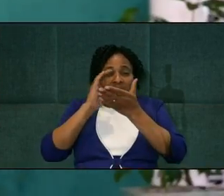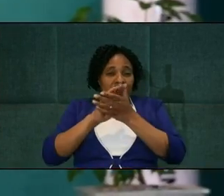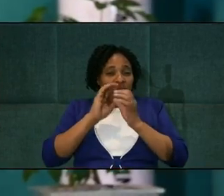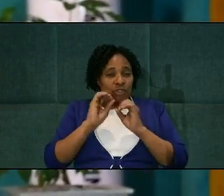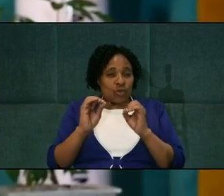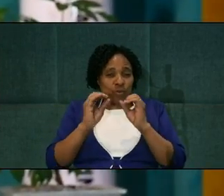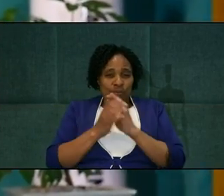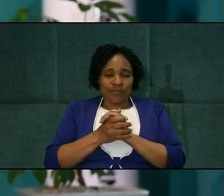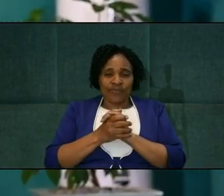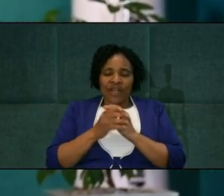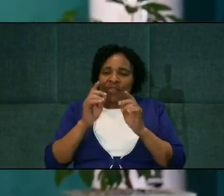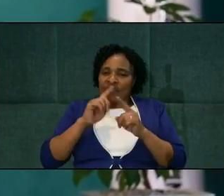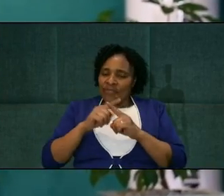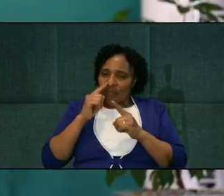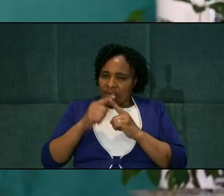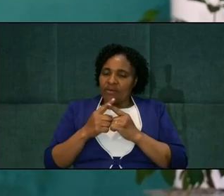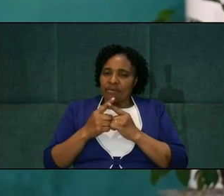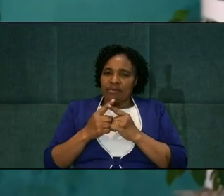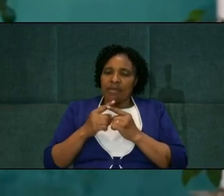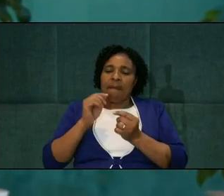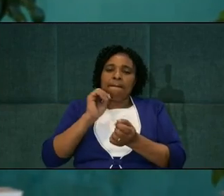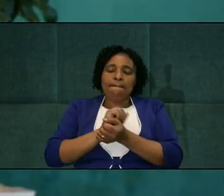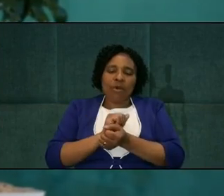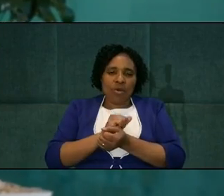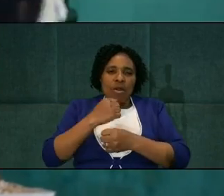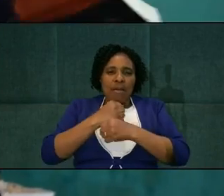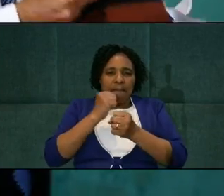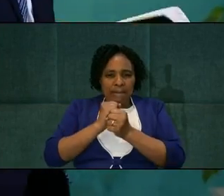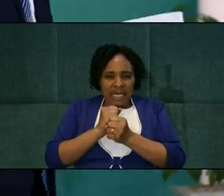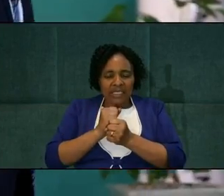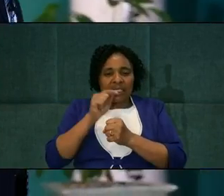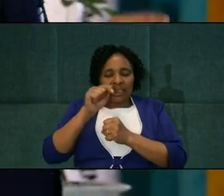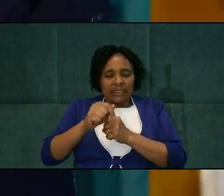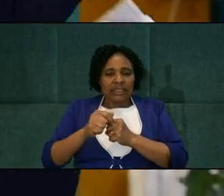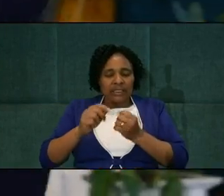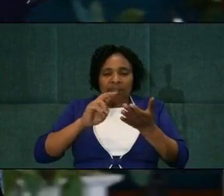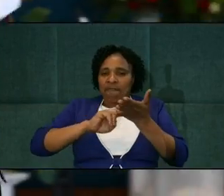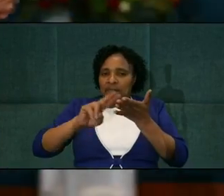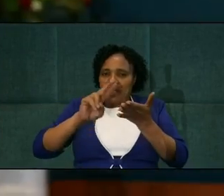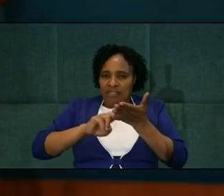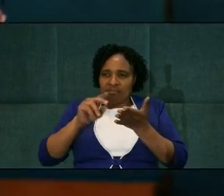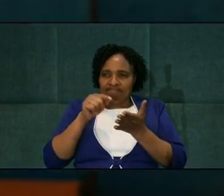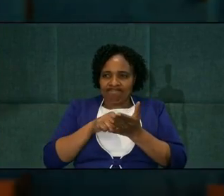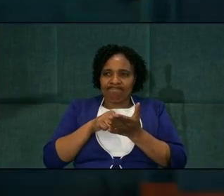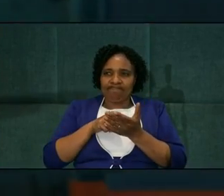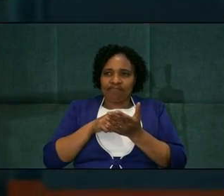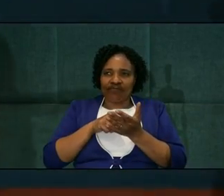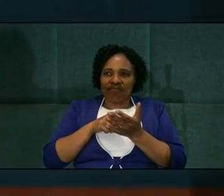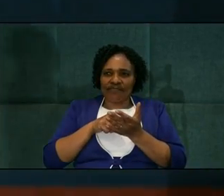Unbelief. Then Paul makes this stunning statement.